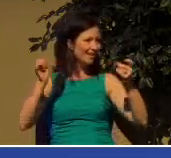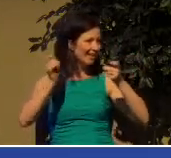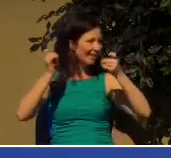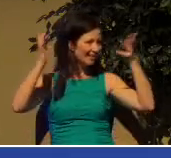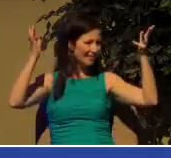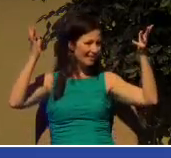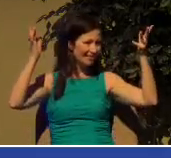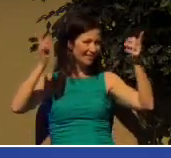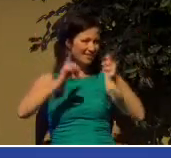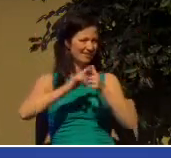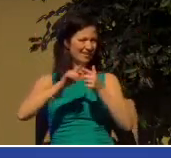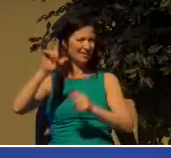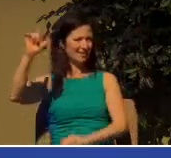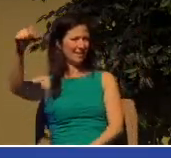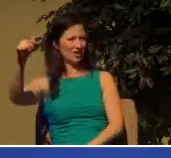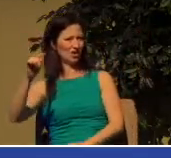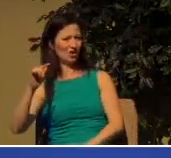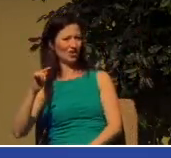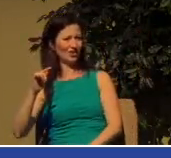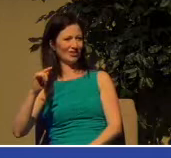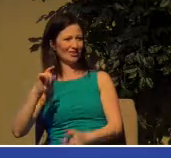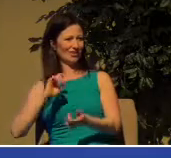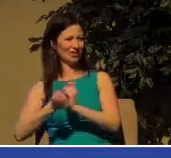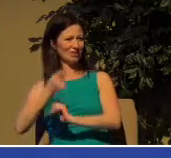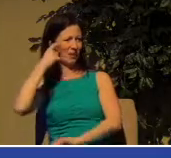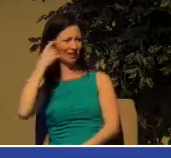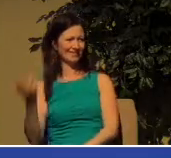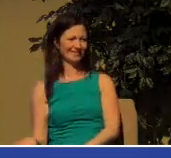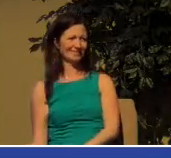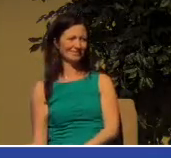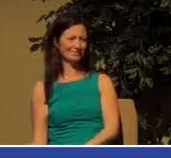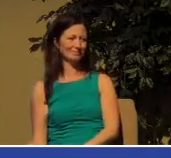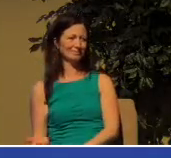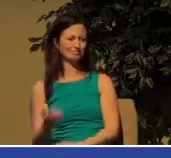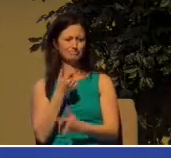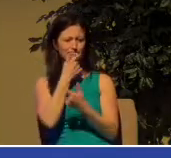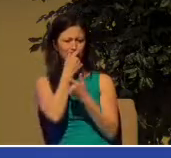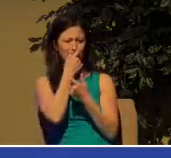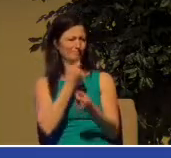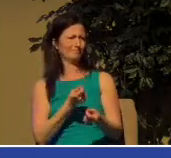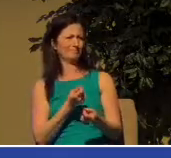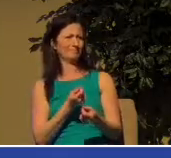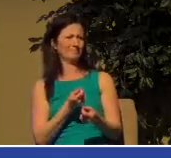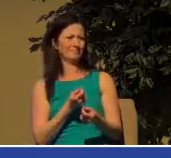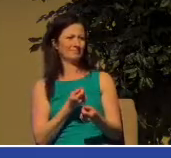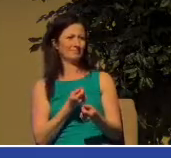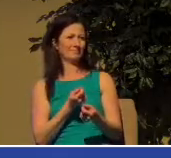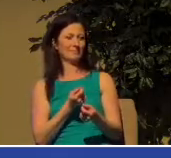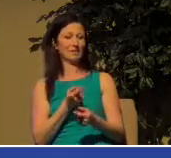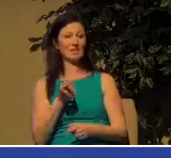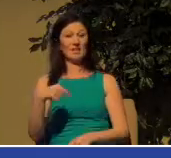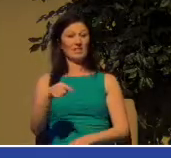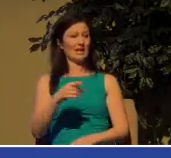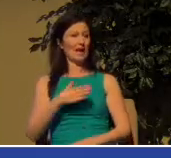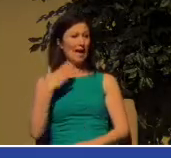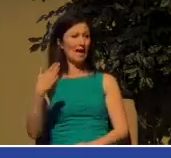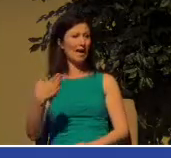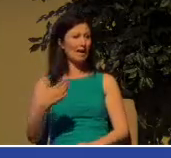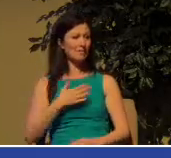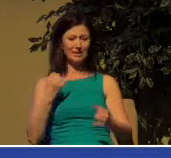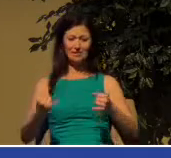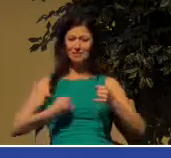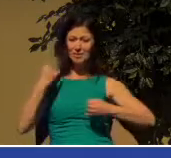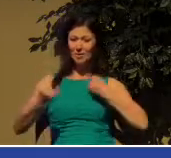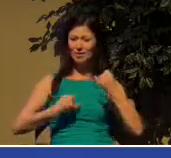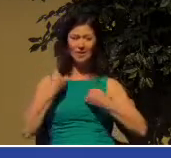we have them besides themselves with joy. "Hosanna to the Son of David, blessed is he